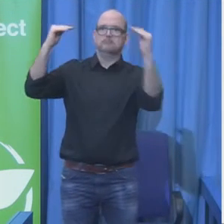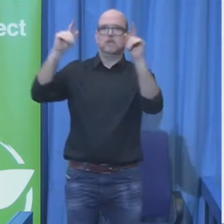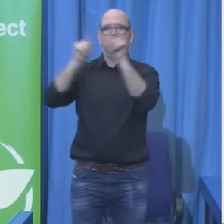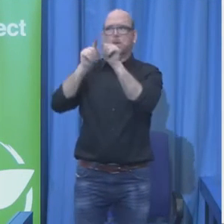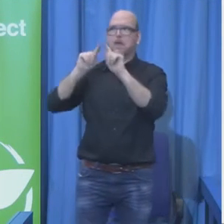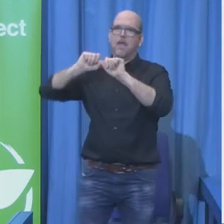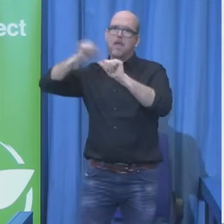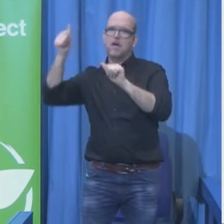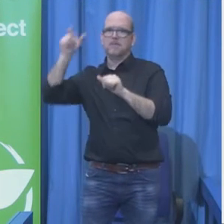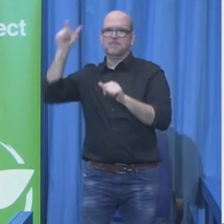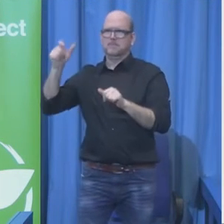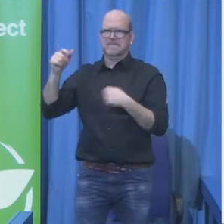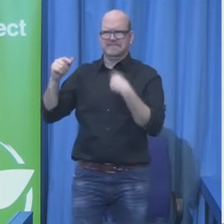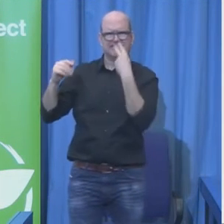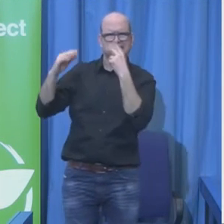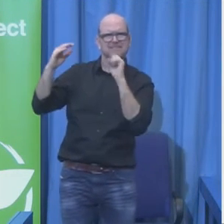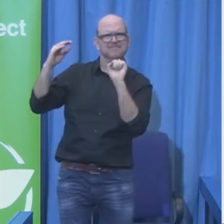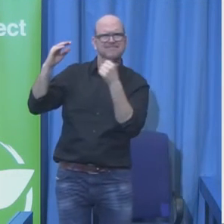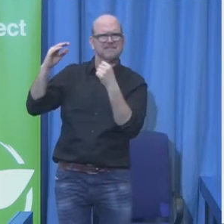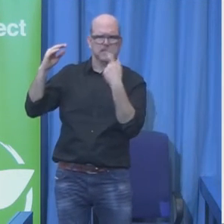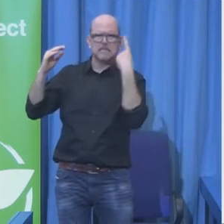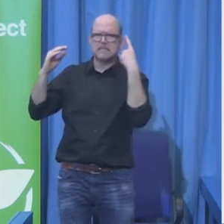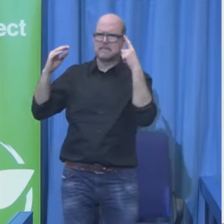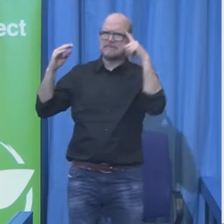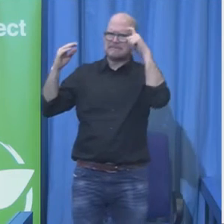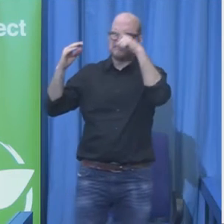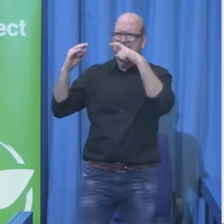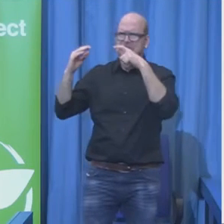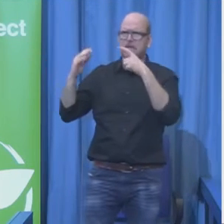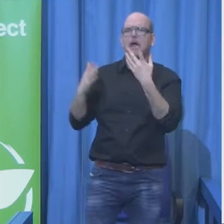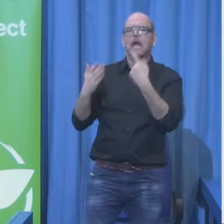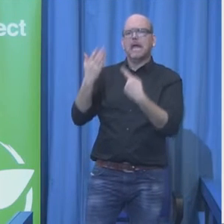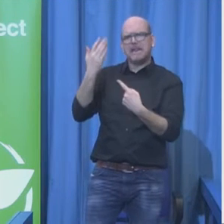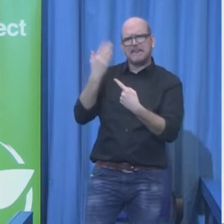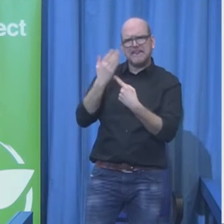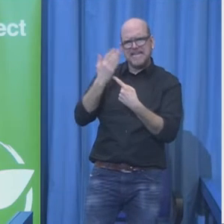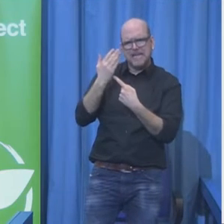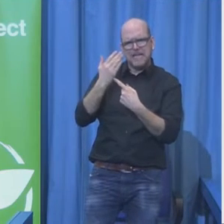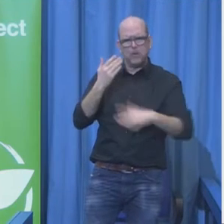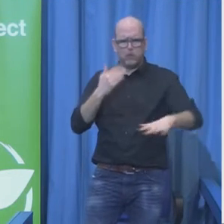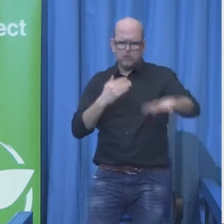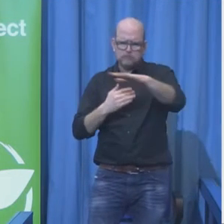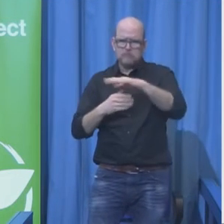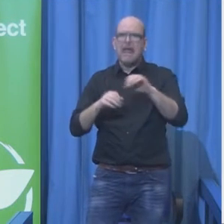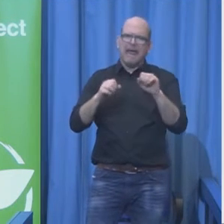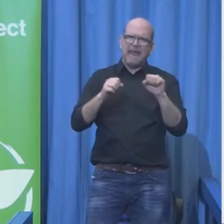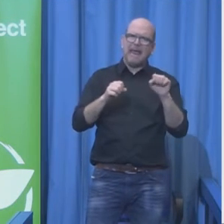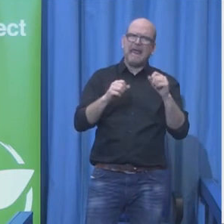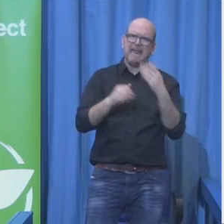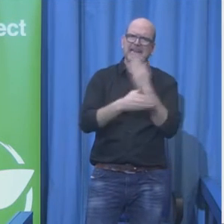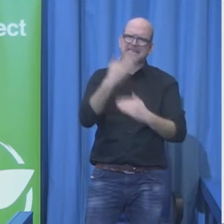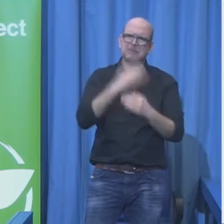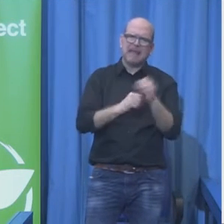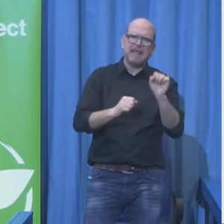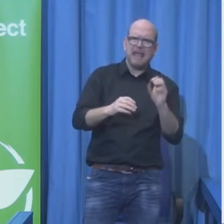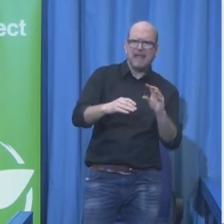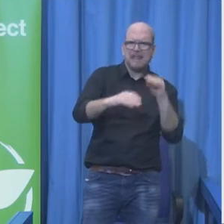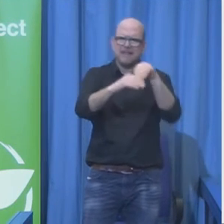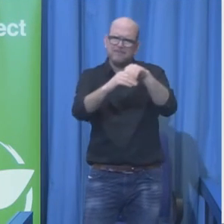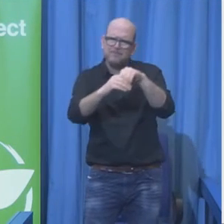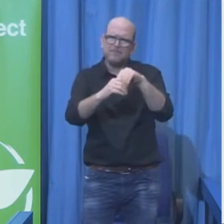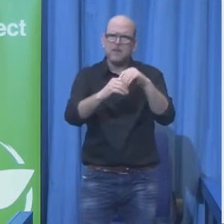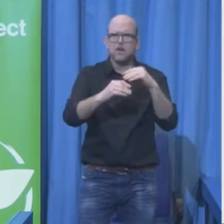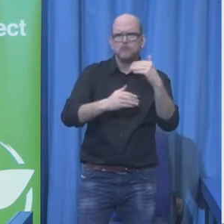or very less level technology, and access to vocational training, it is